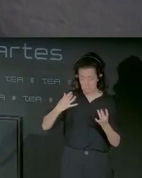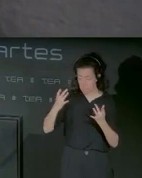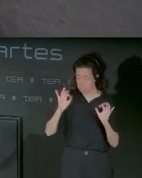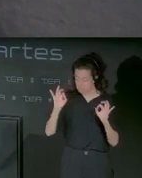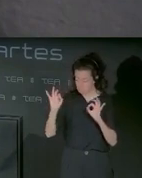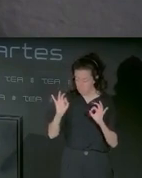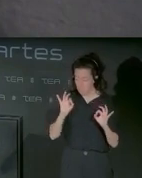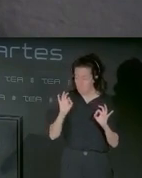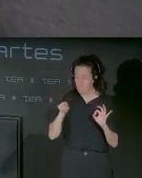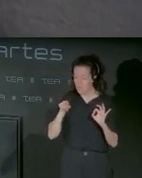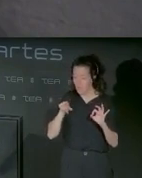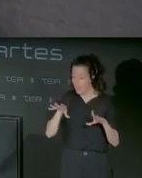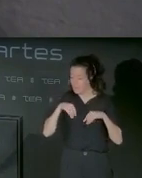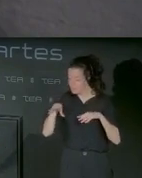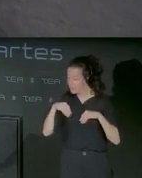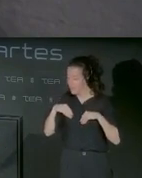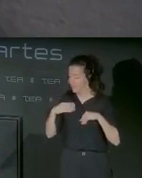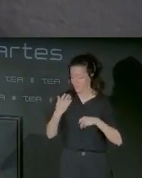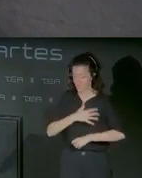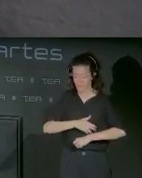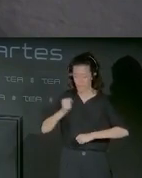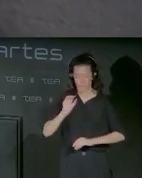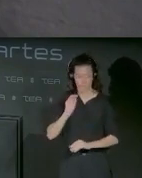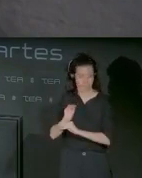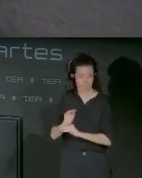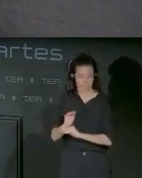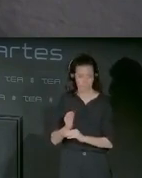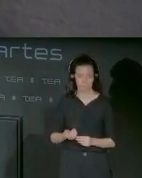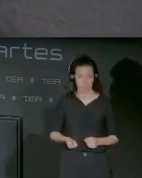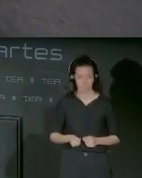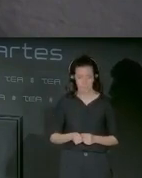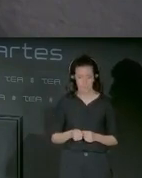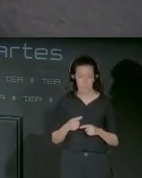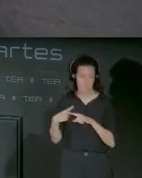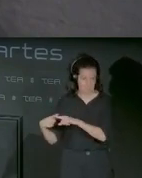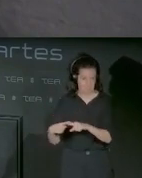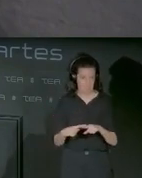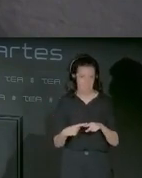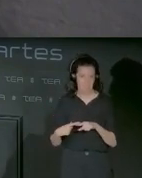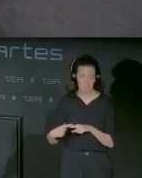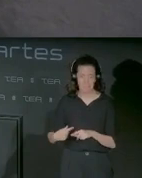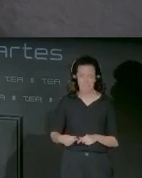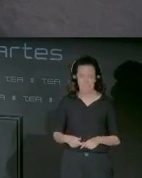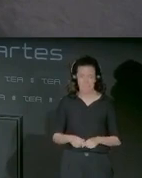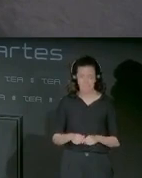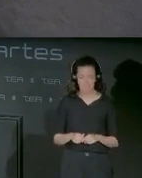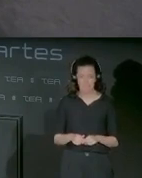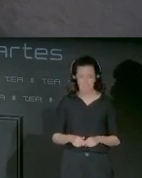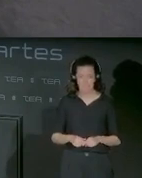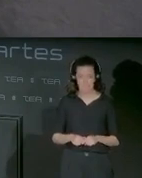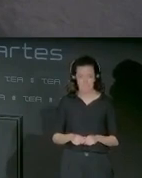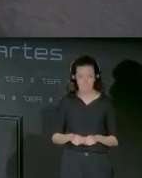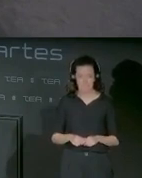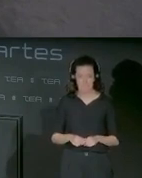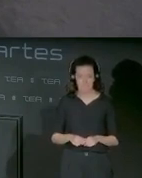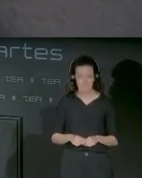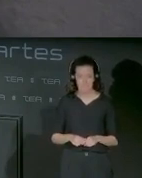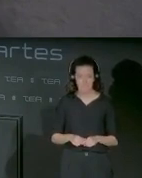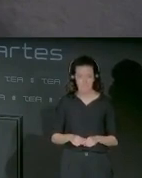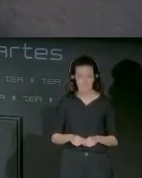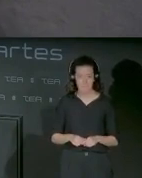get. And so we try to emulate that without having a tax break system. Unfortunately, it doesn't really work when the funds run